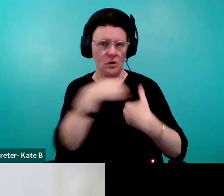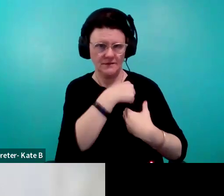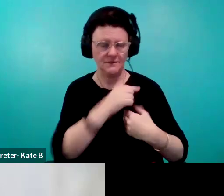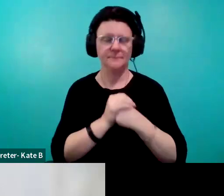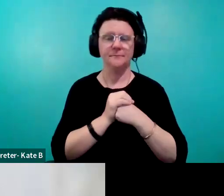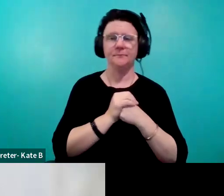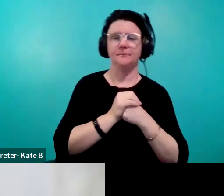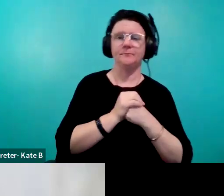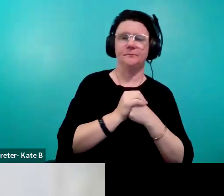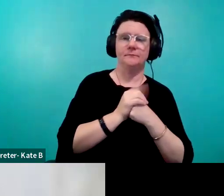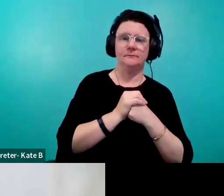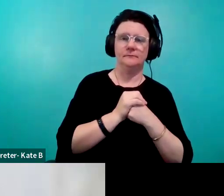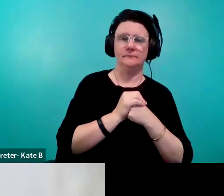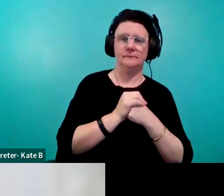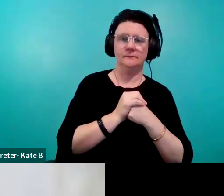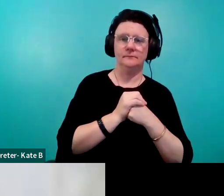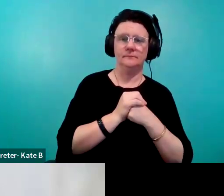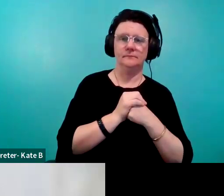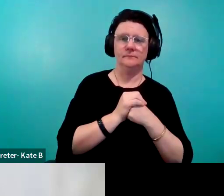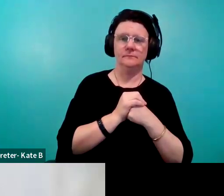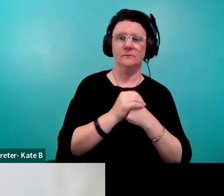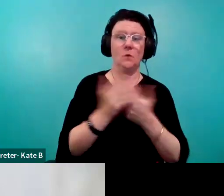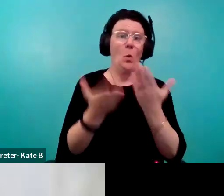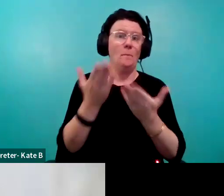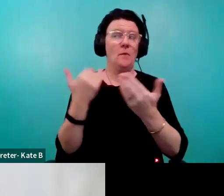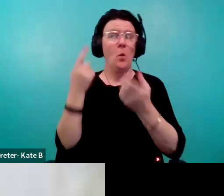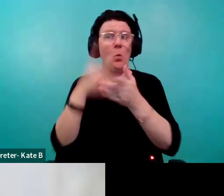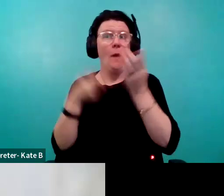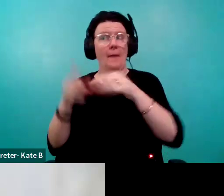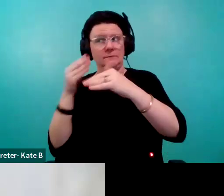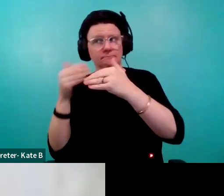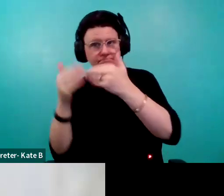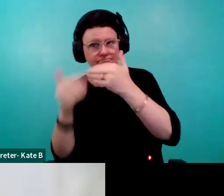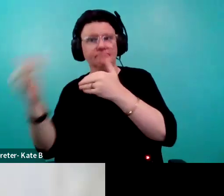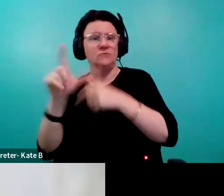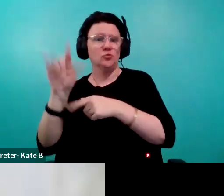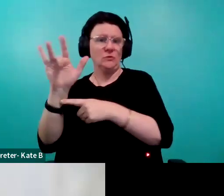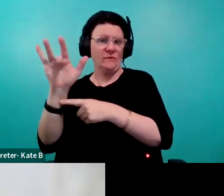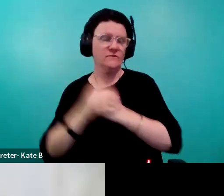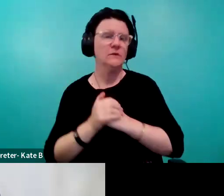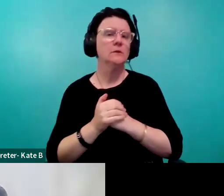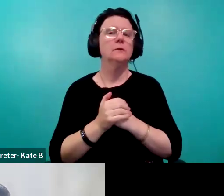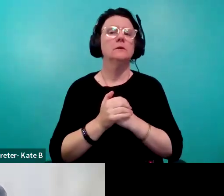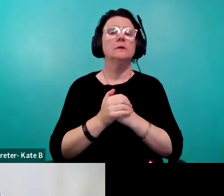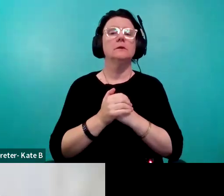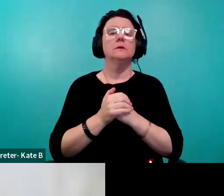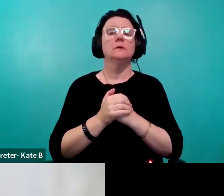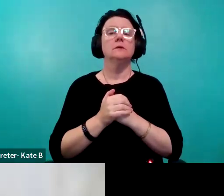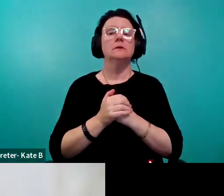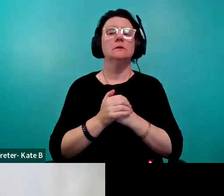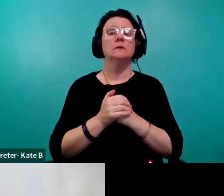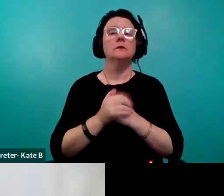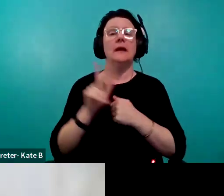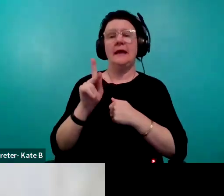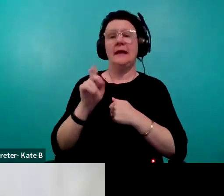issues, or outlook of what's to come this session. Before I turn it over to Kevin Harris, who's the chair